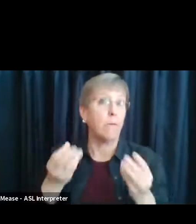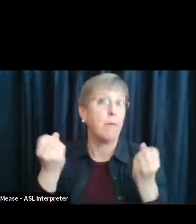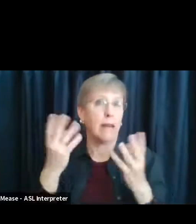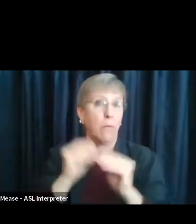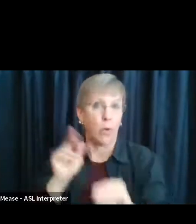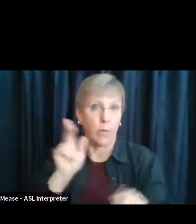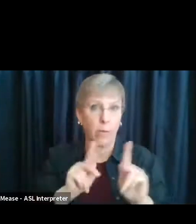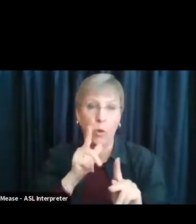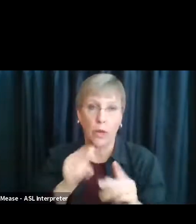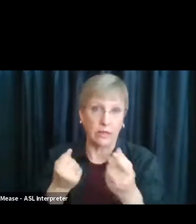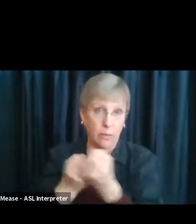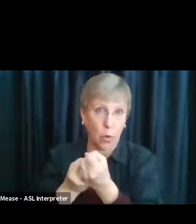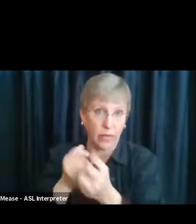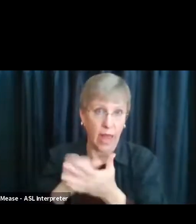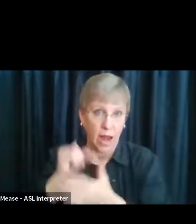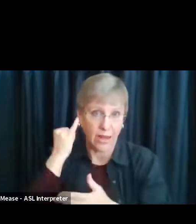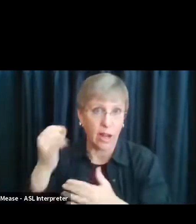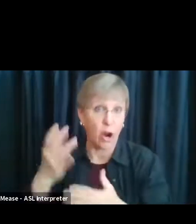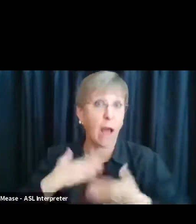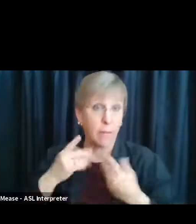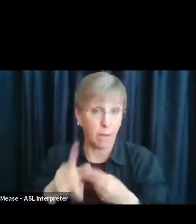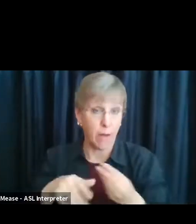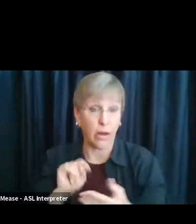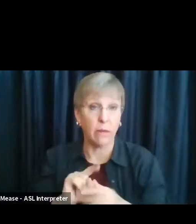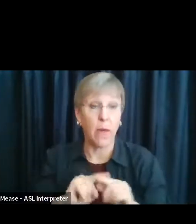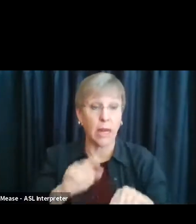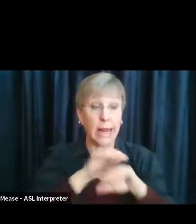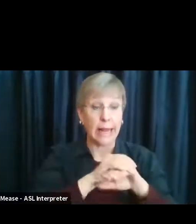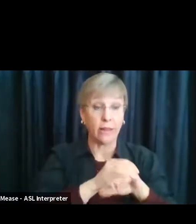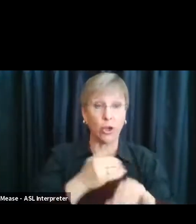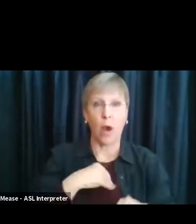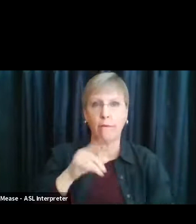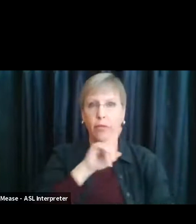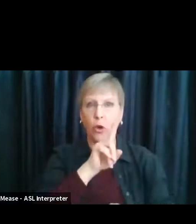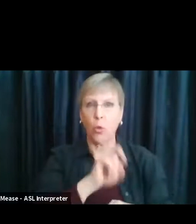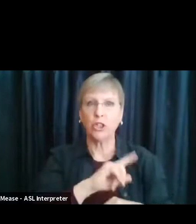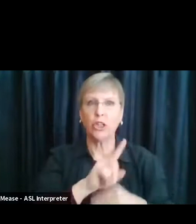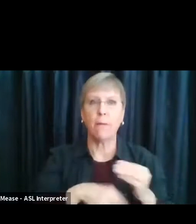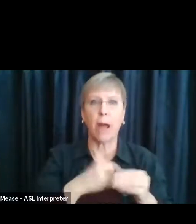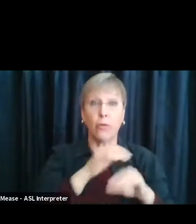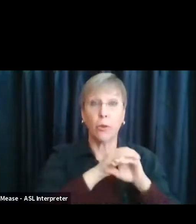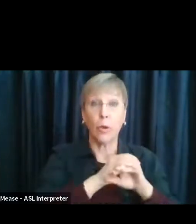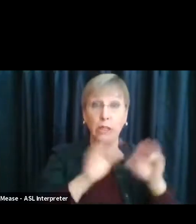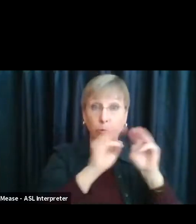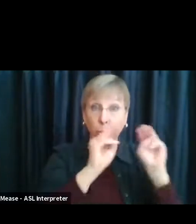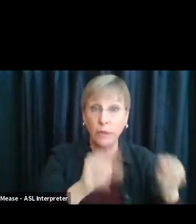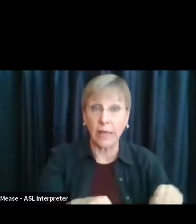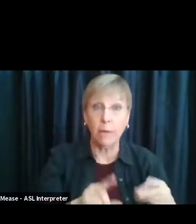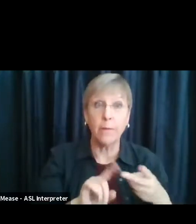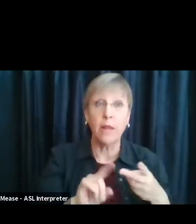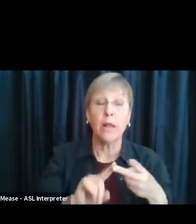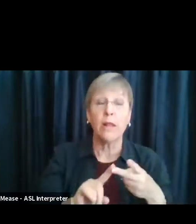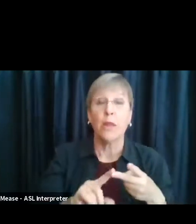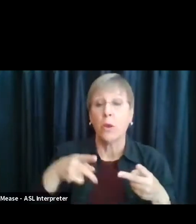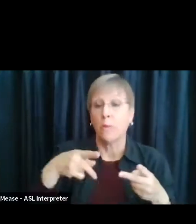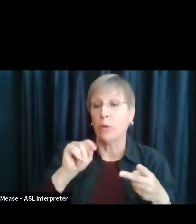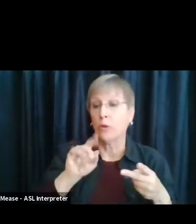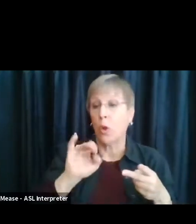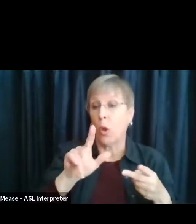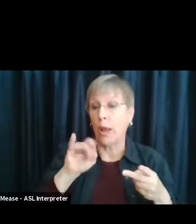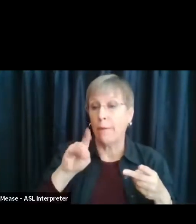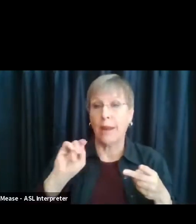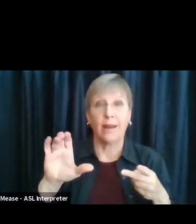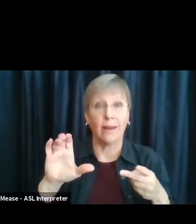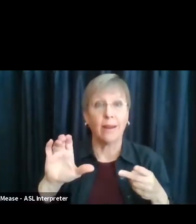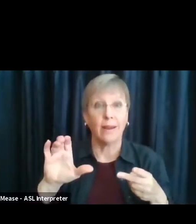people happy about it. And then in England, you have the question of the British Museum and the polemic about the Benin